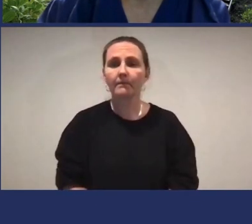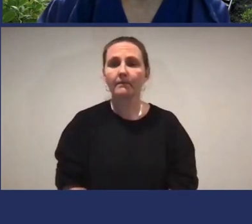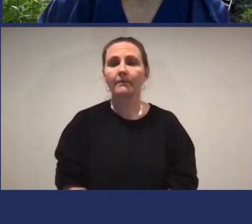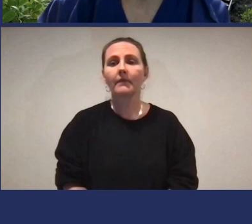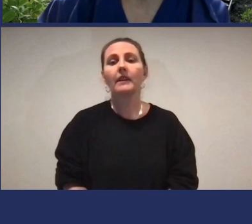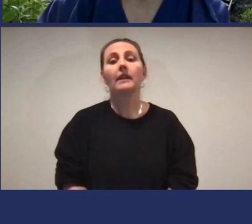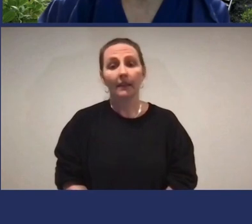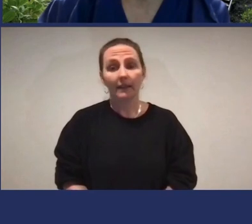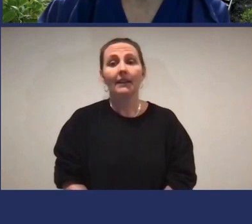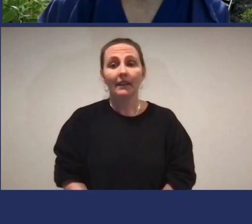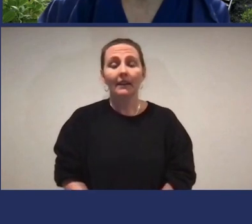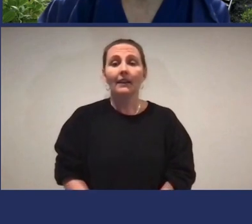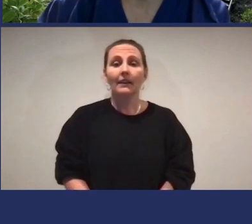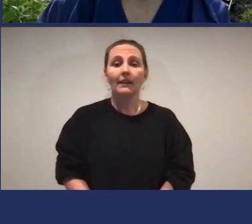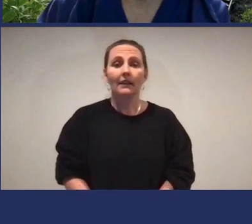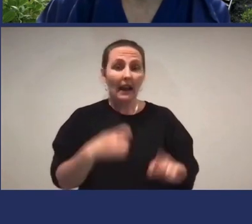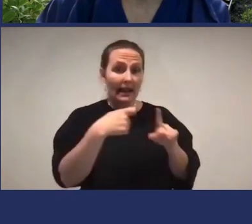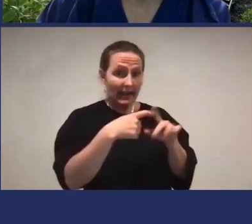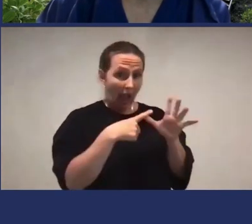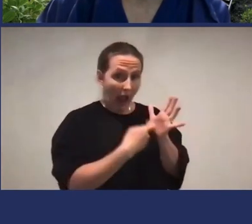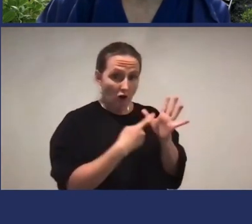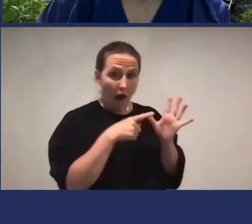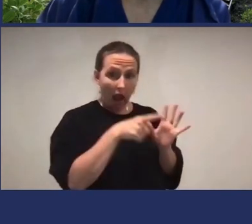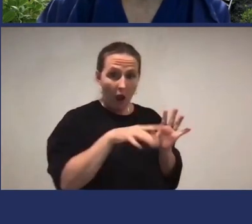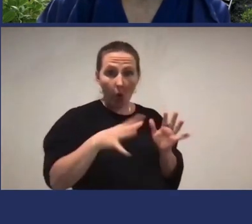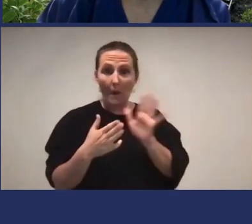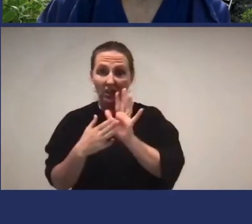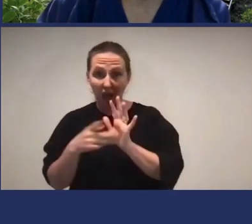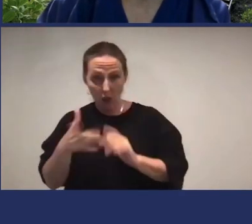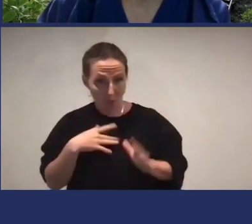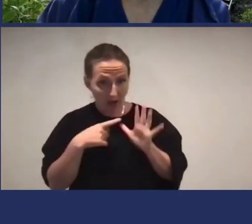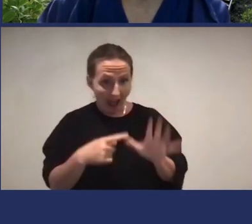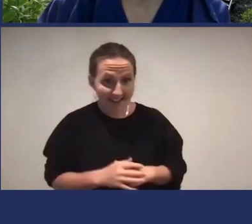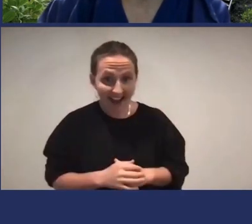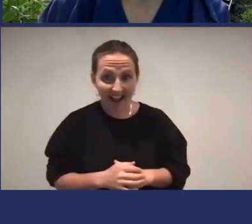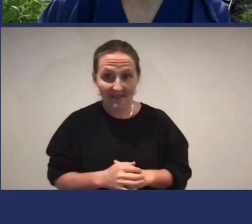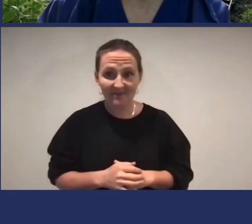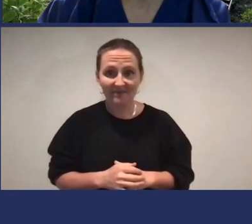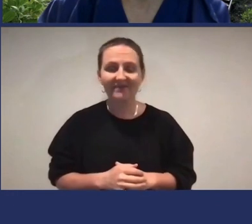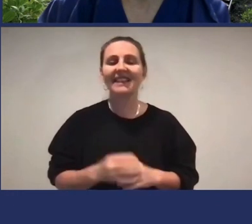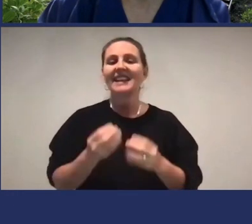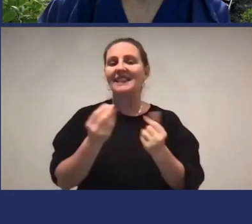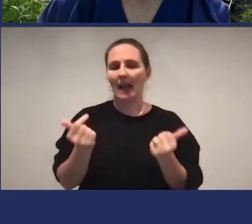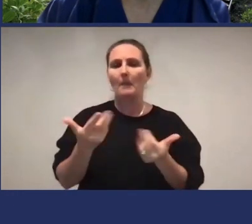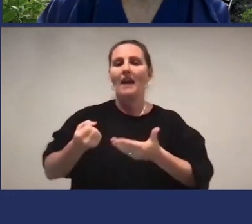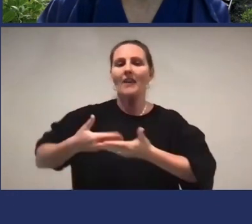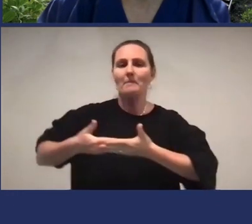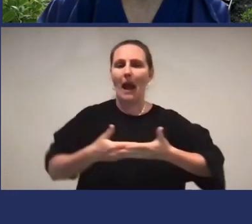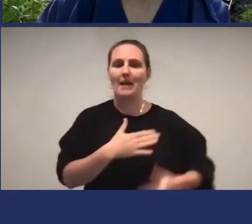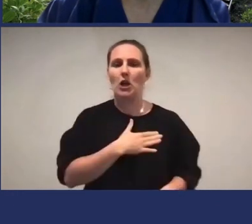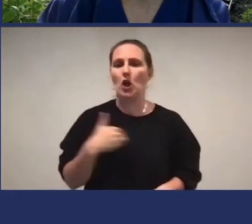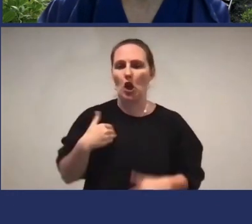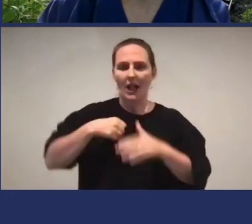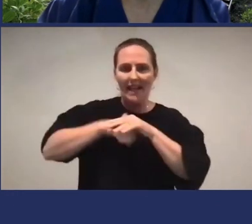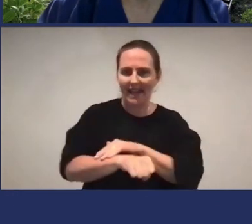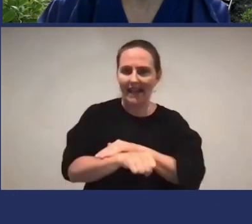Yep, Kara or Michelle, do you want to talk to that? I mean, there's seven times more, aren't they, of having their babies early. A lot of that is because of the actual